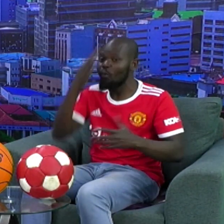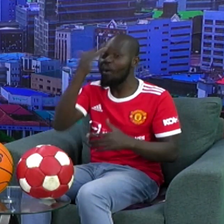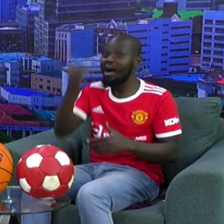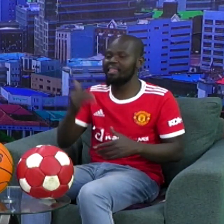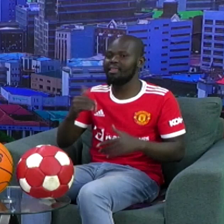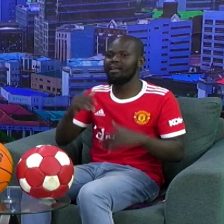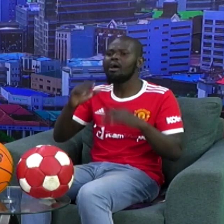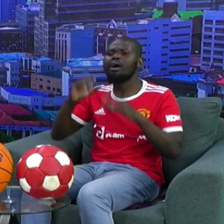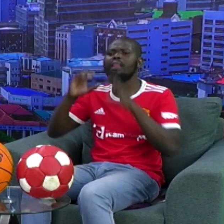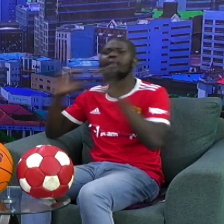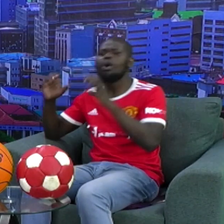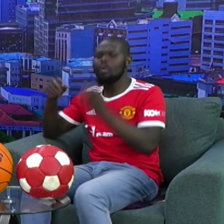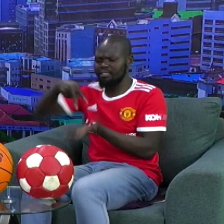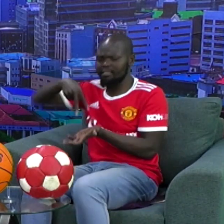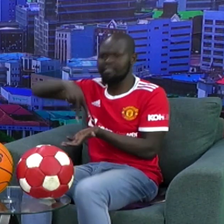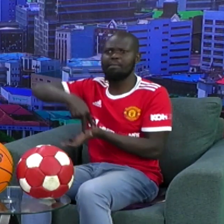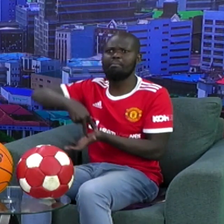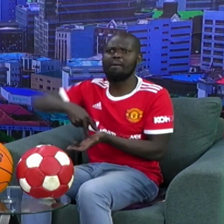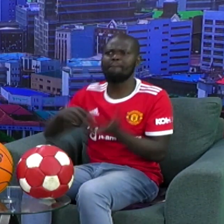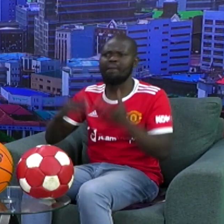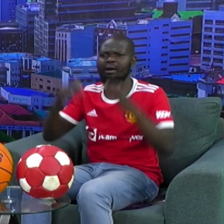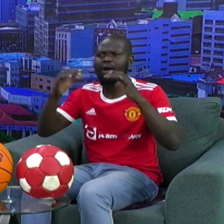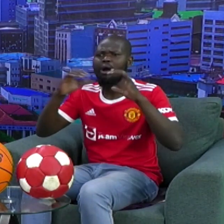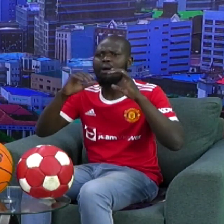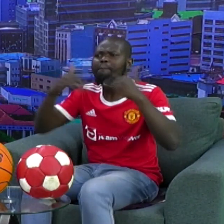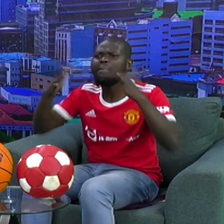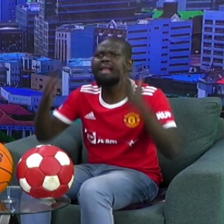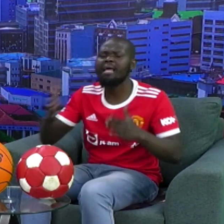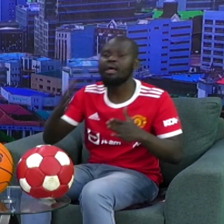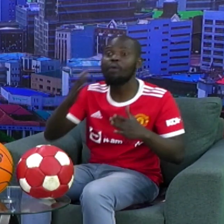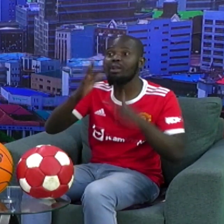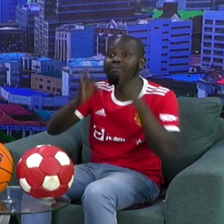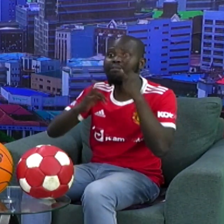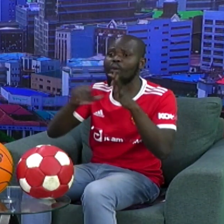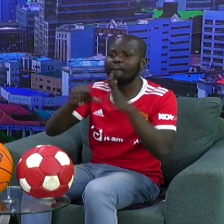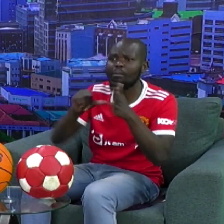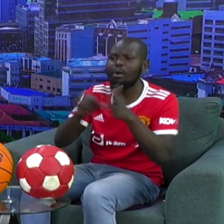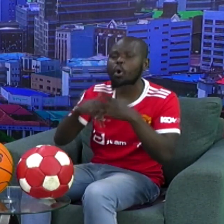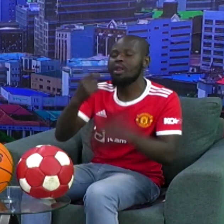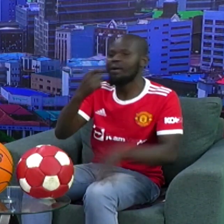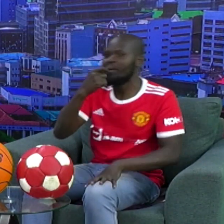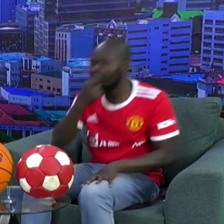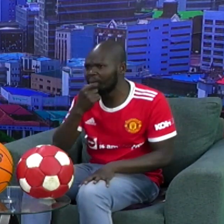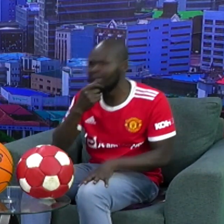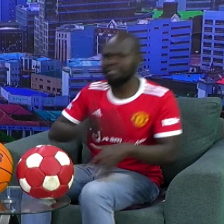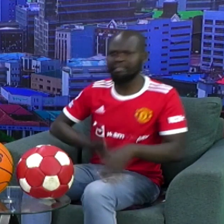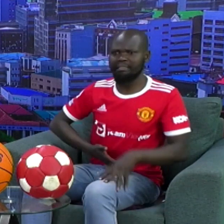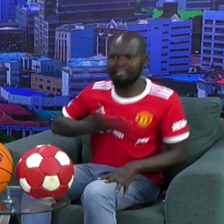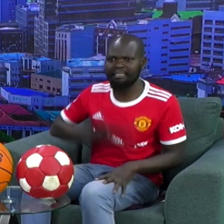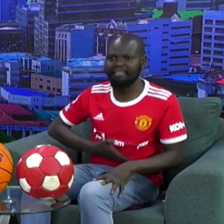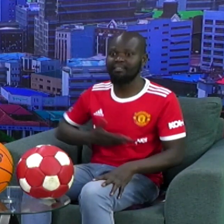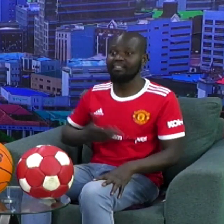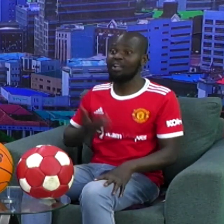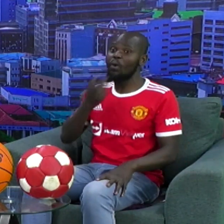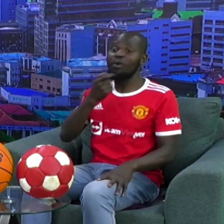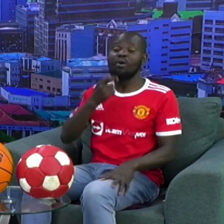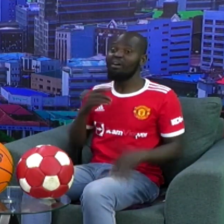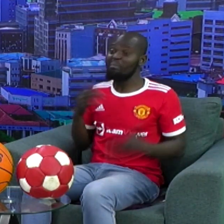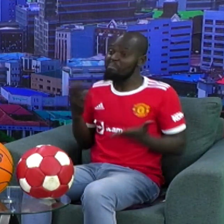depend on the defense, because the coach is only standing outside and really ordering the game.